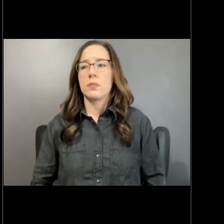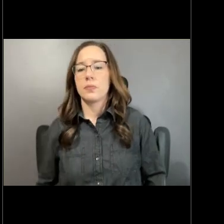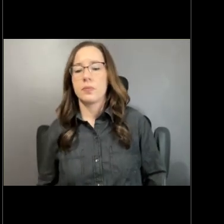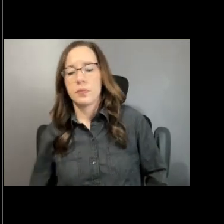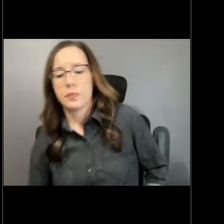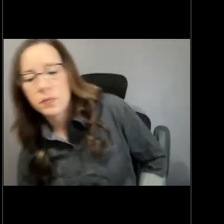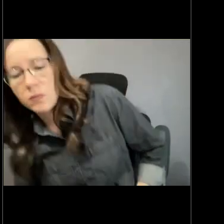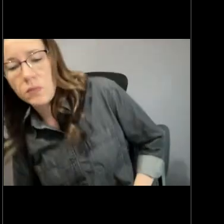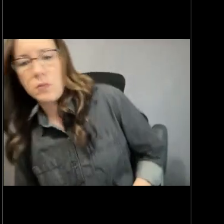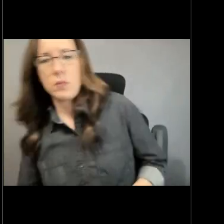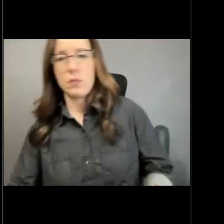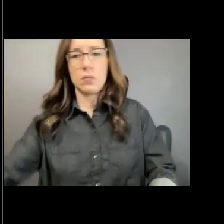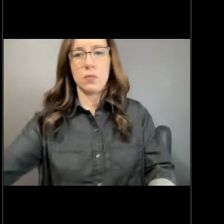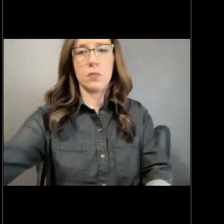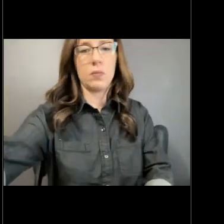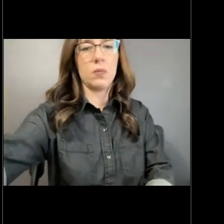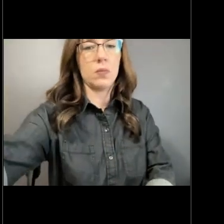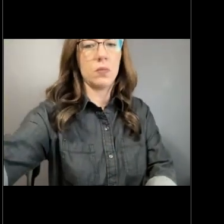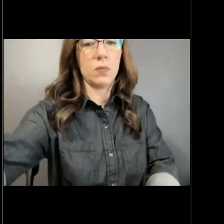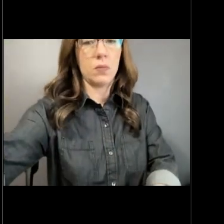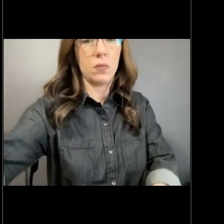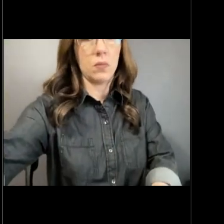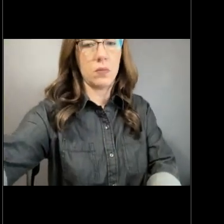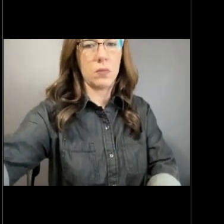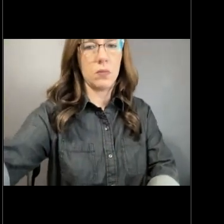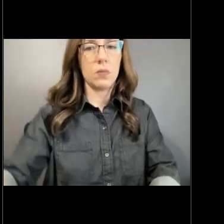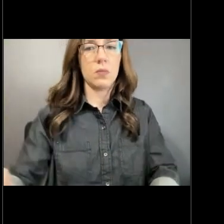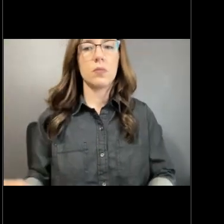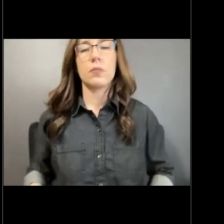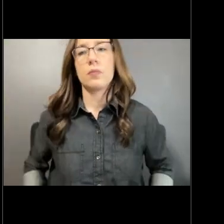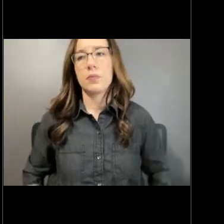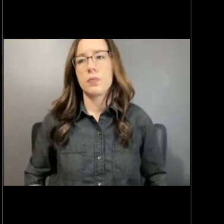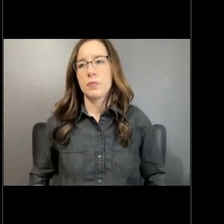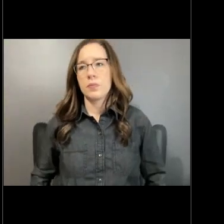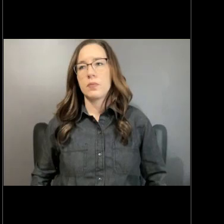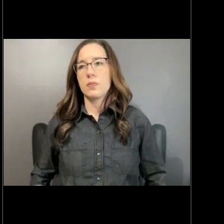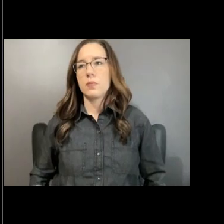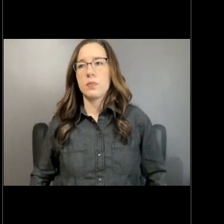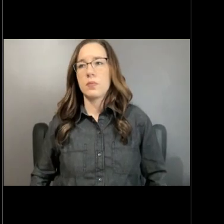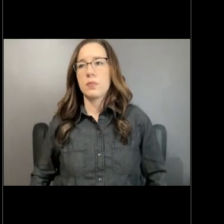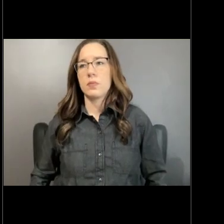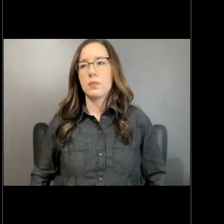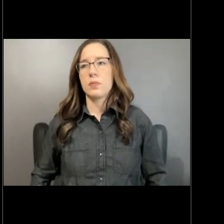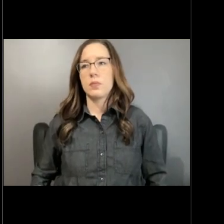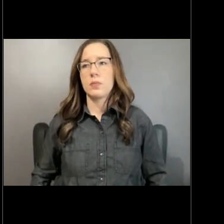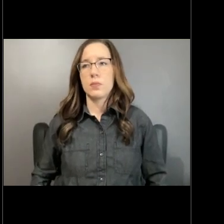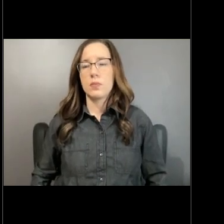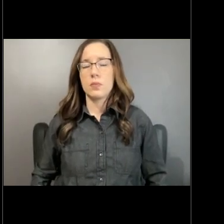Is that A, true, or B, false?